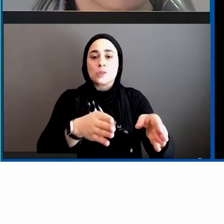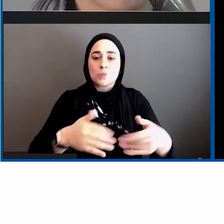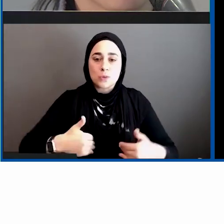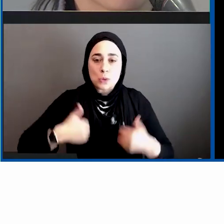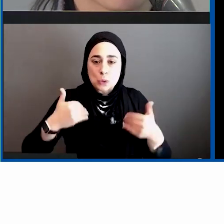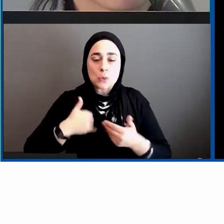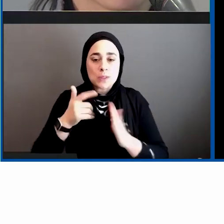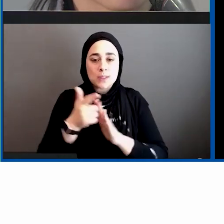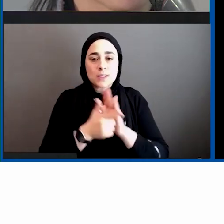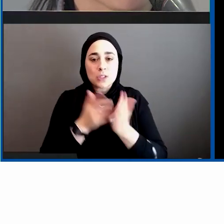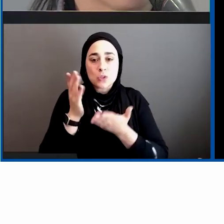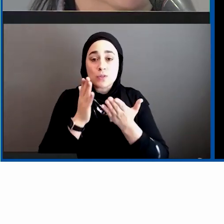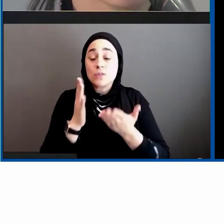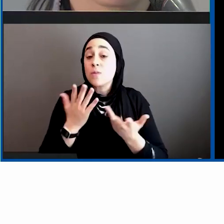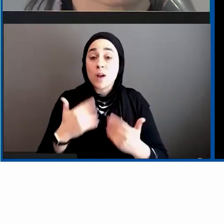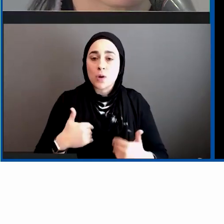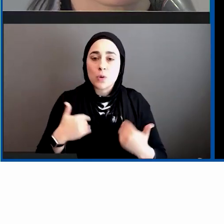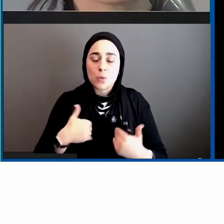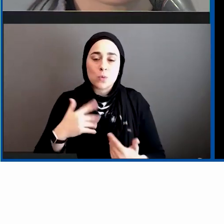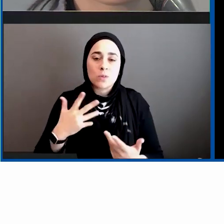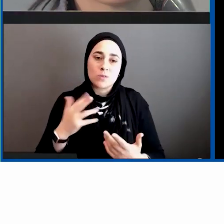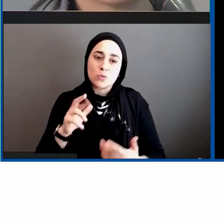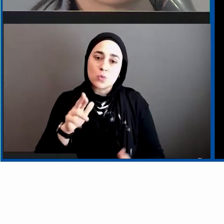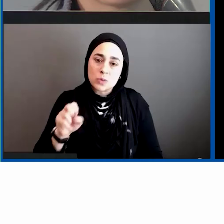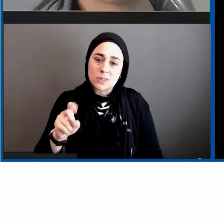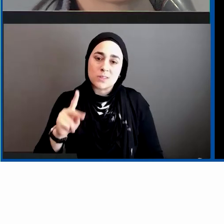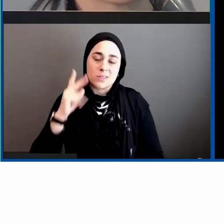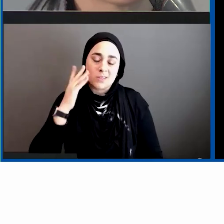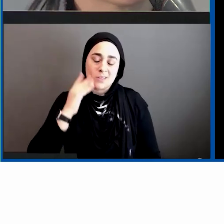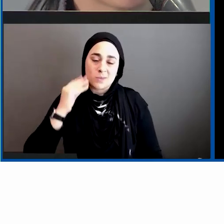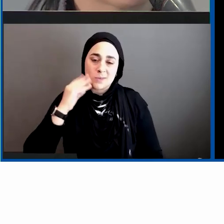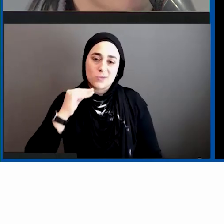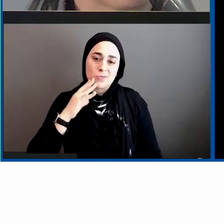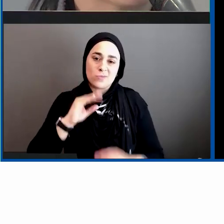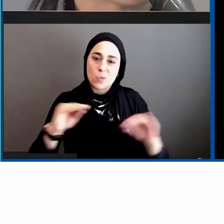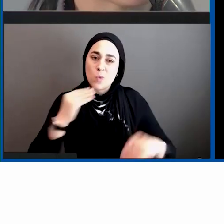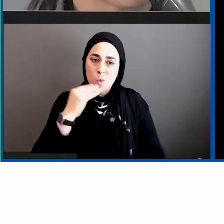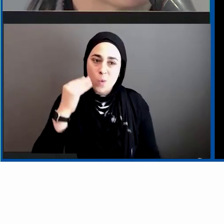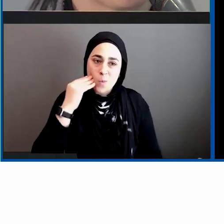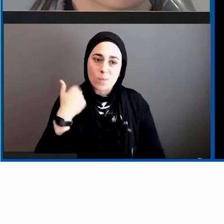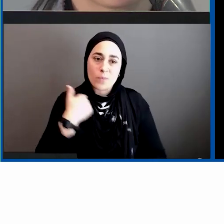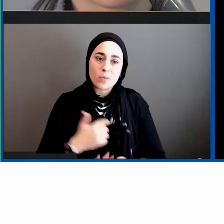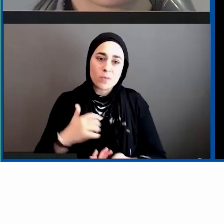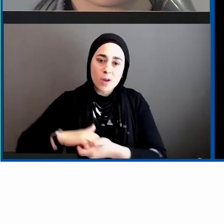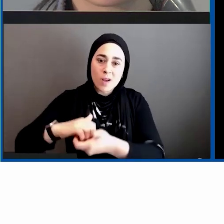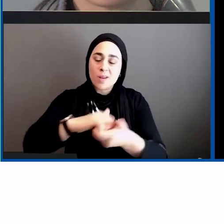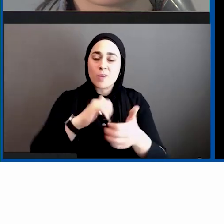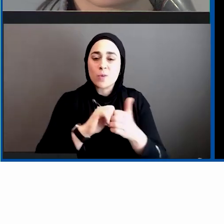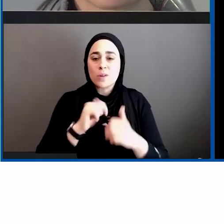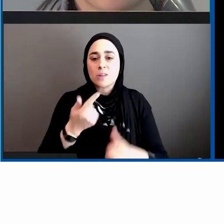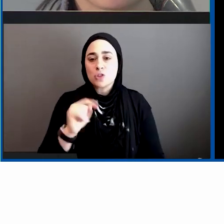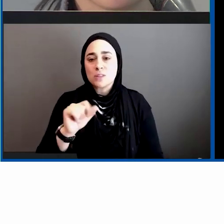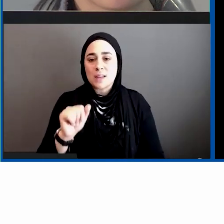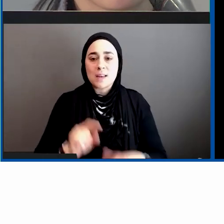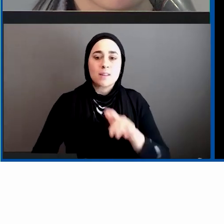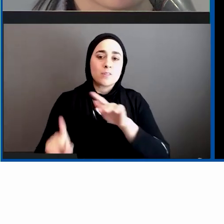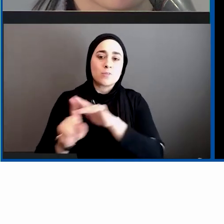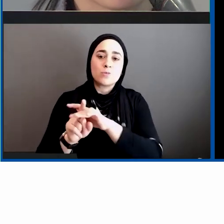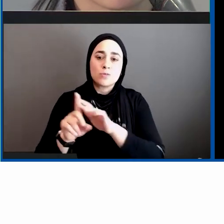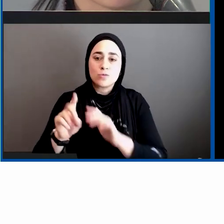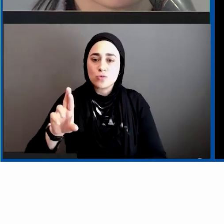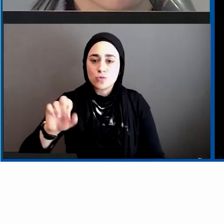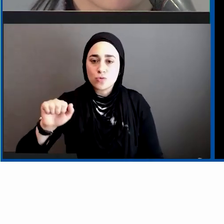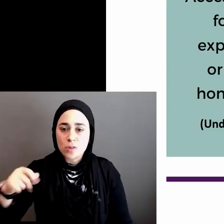experiencing or at risk of experiencing homelessness. We partner with the GTA drop-ins and youth shelters to provide a lot of the